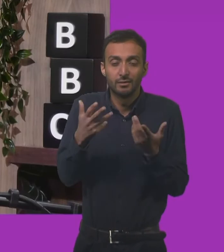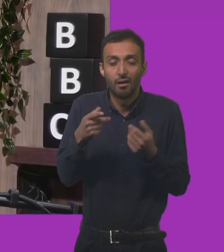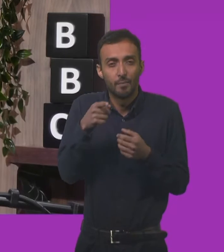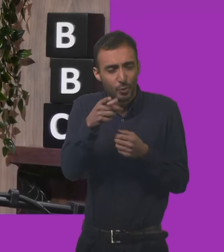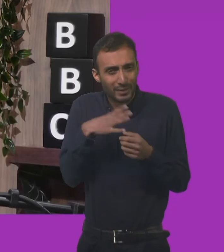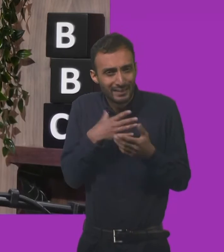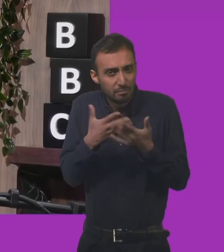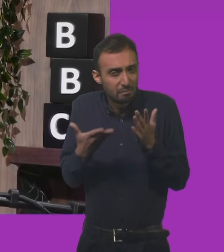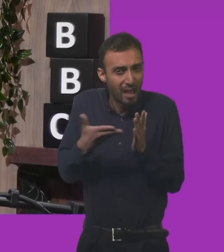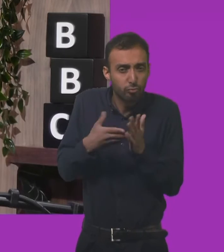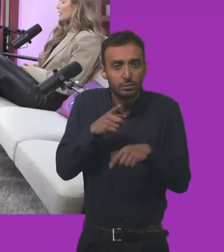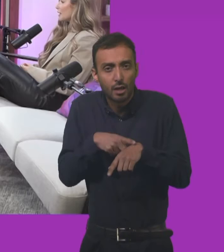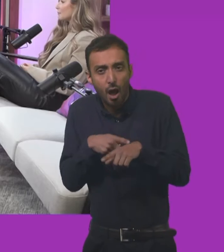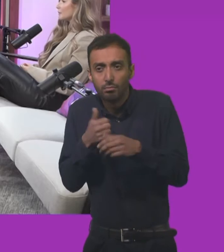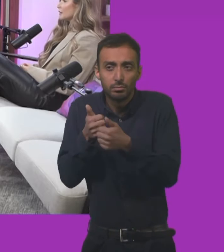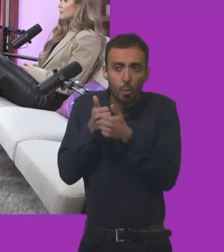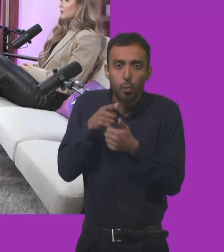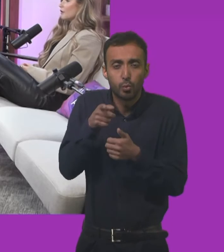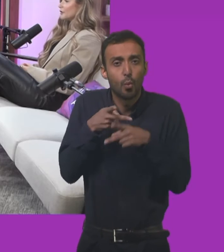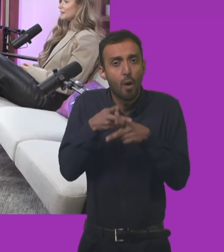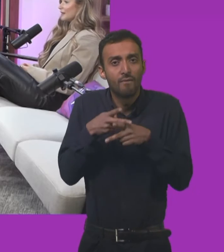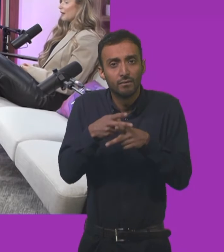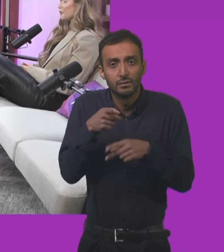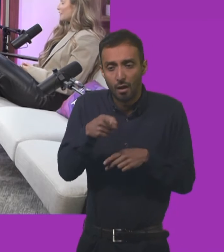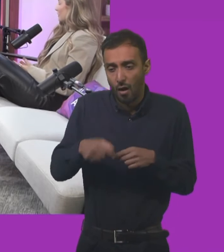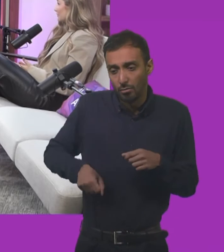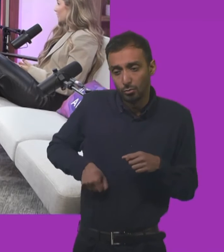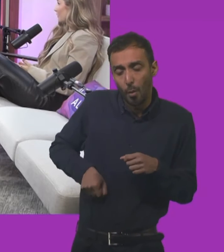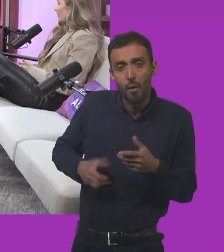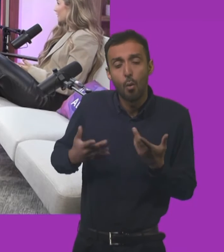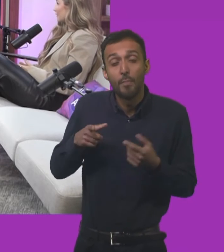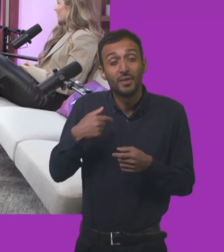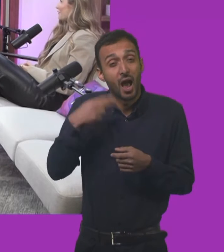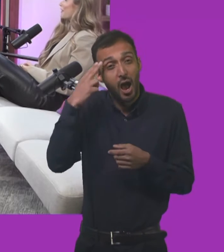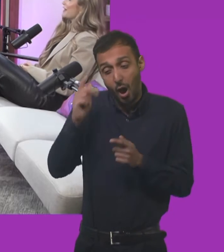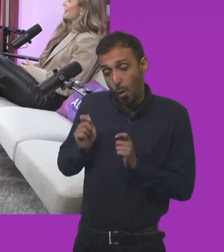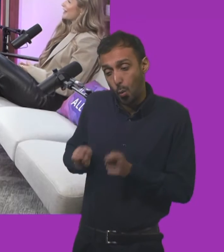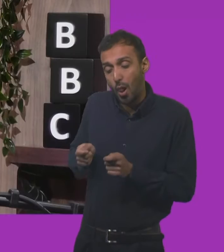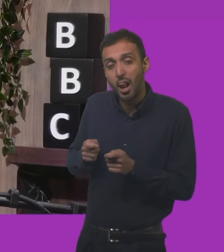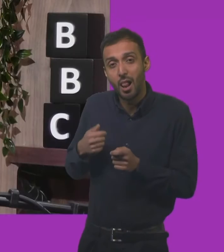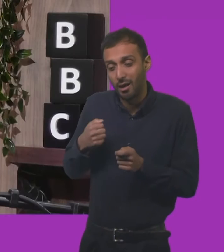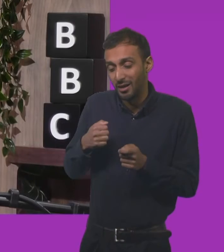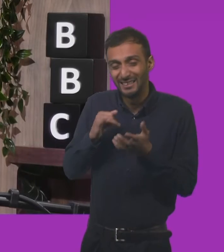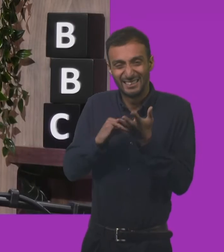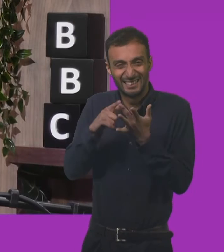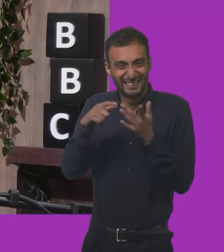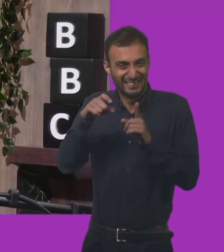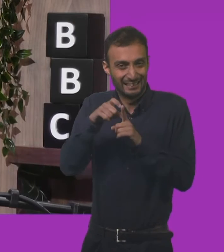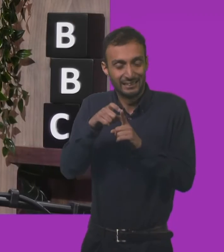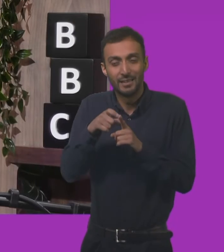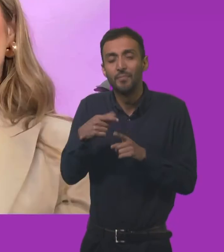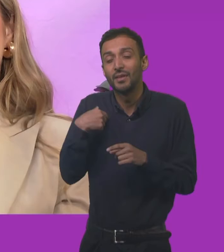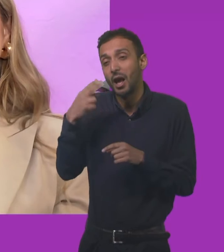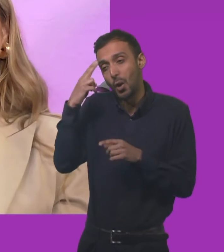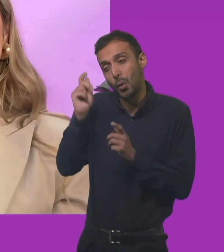to look after your stoma while you were there? Honestly, I call my stoma Sid, by the way. So Sid. if I relate, I'll call it Sid from now